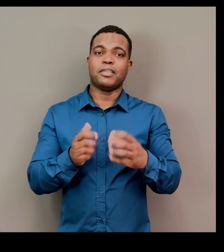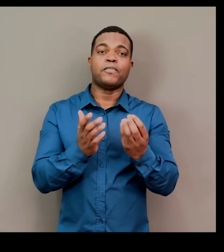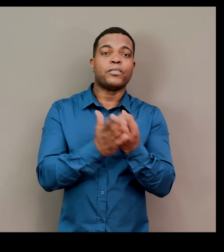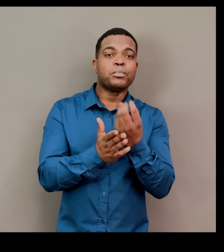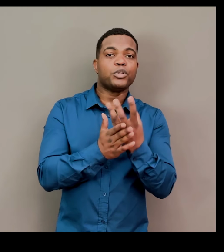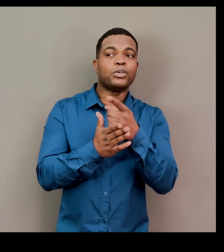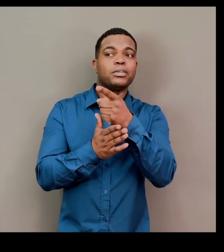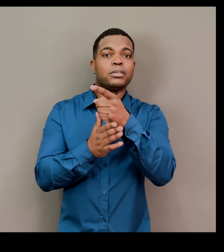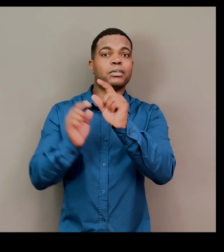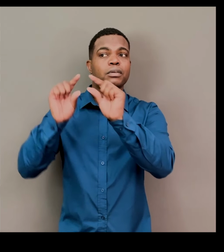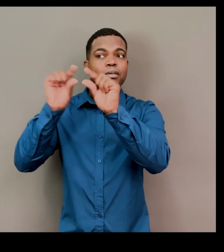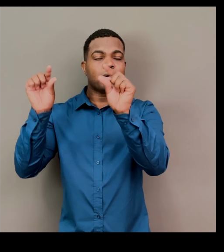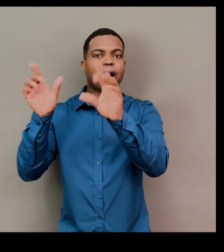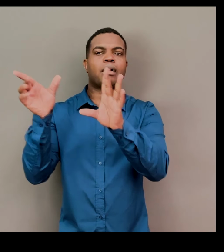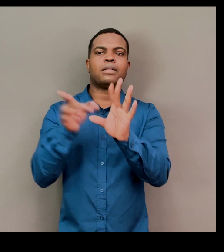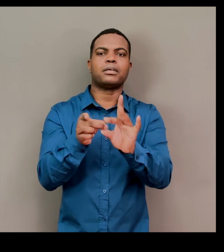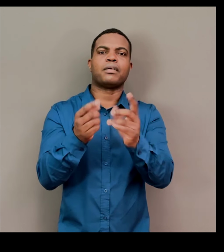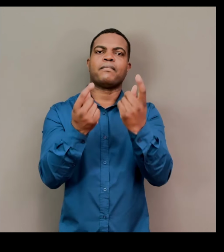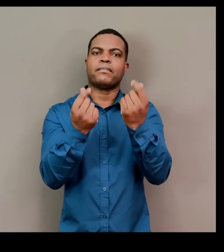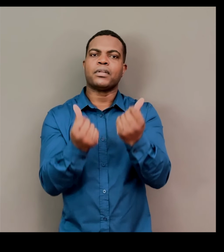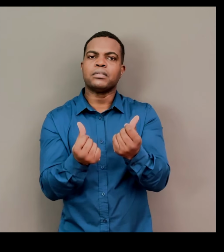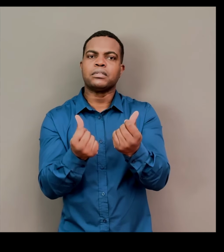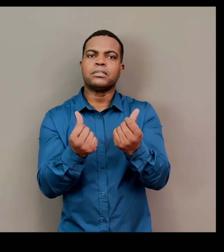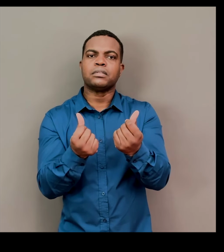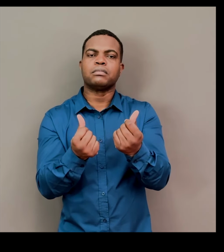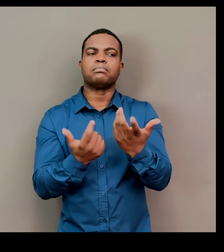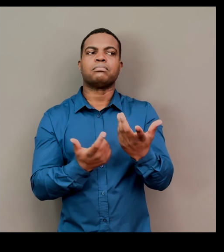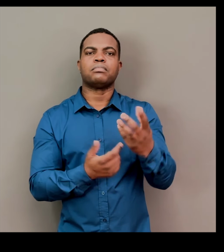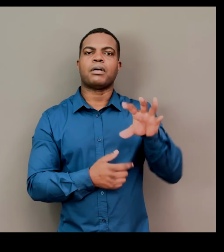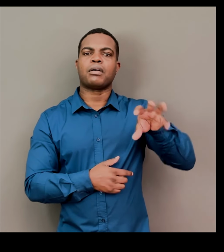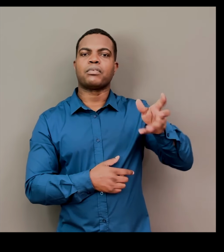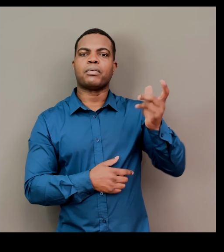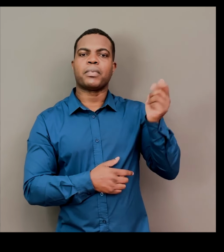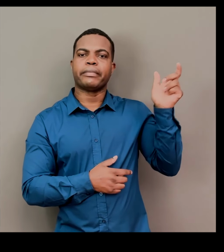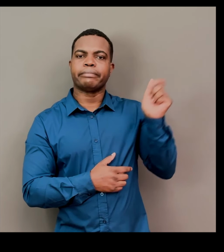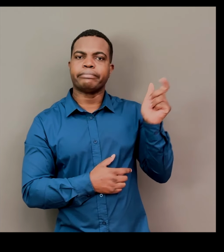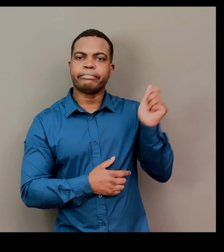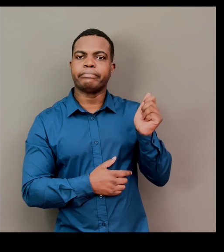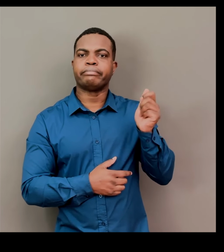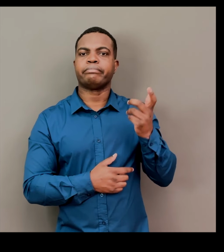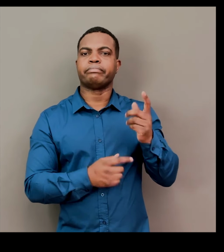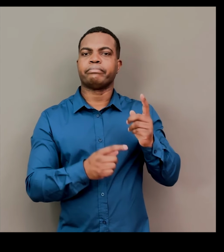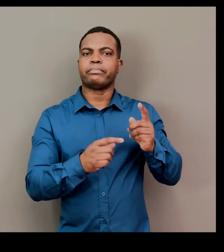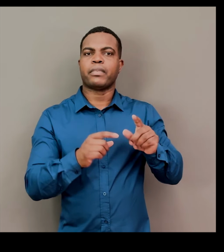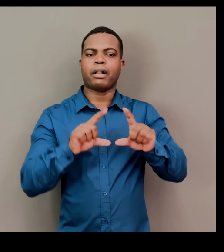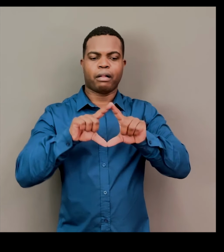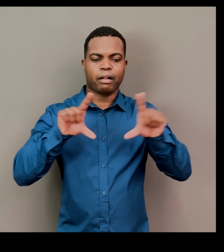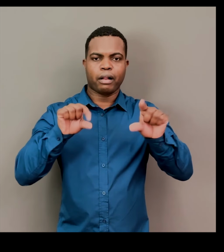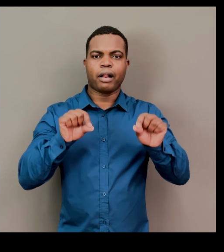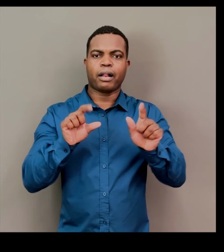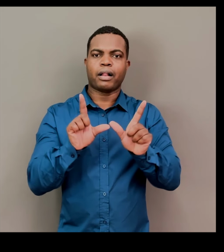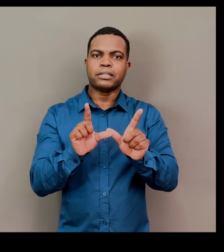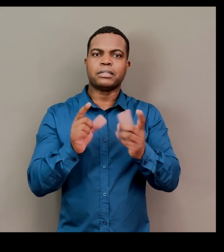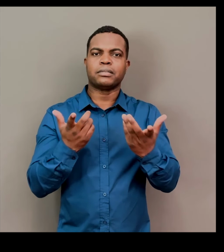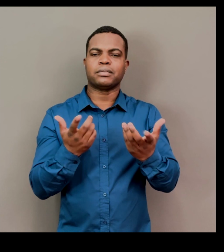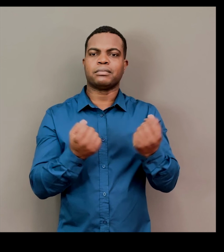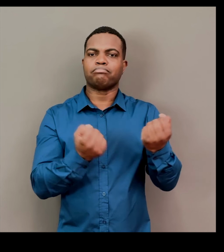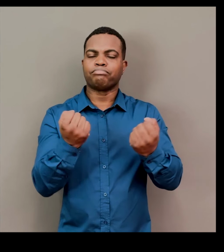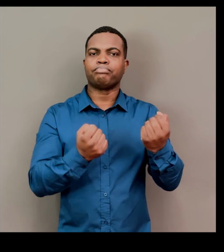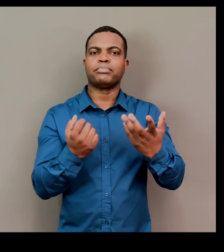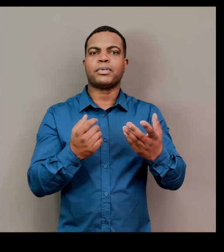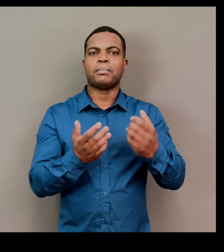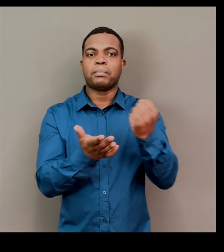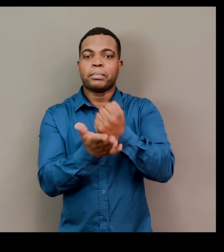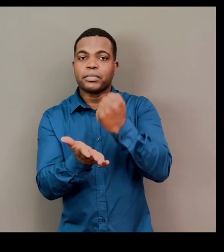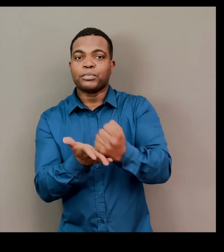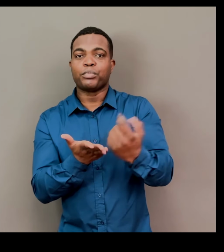and financial information like your social security number or driver's license number, bank account numbers, and passport